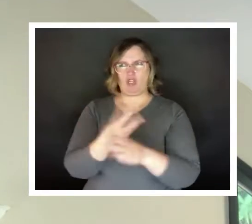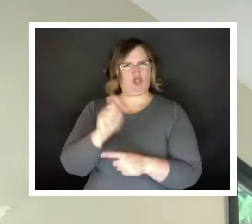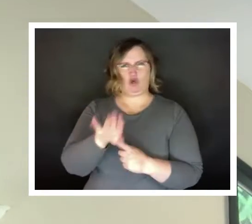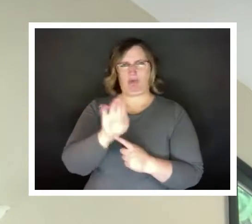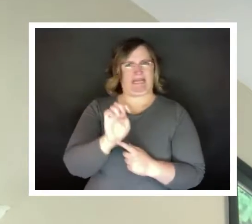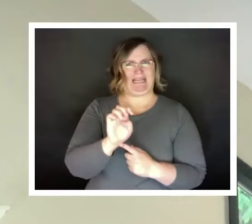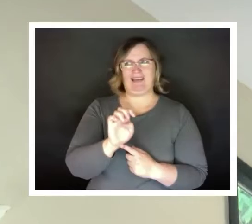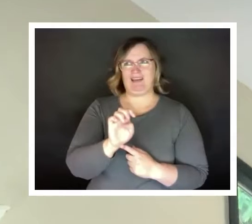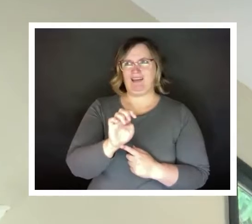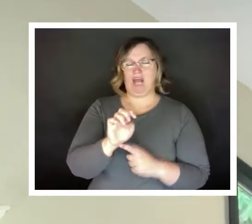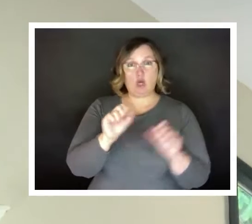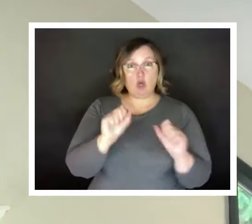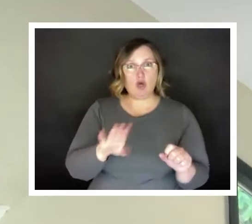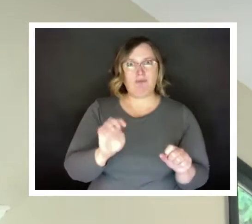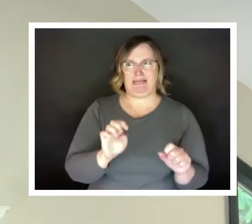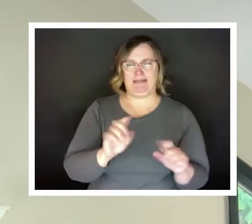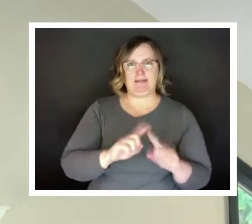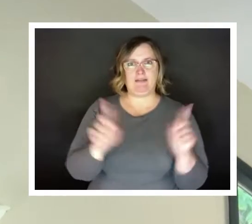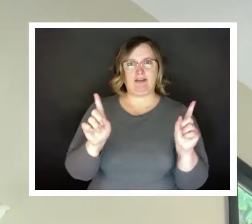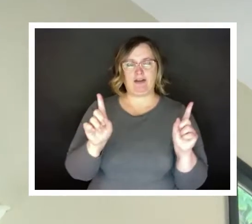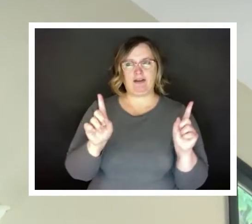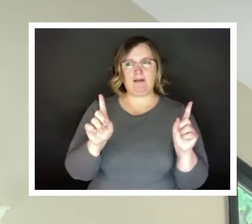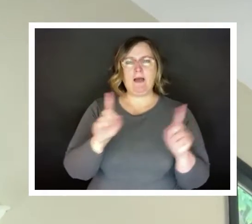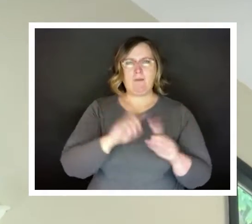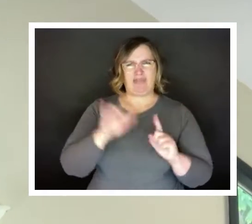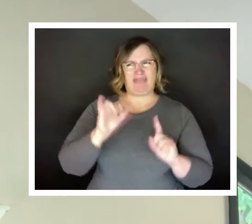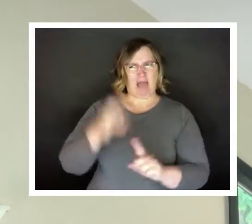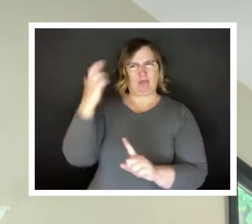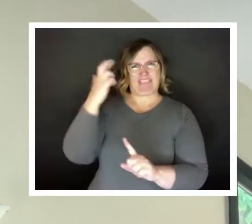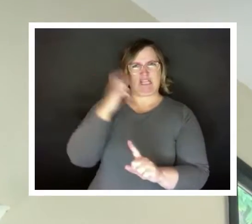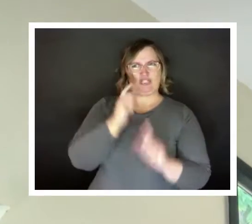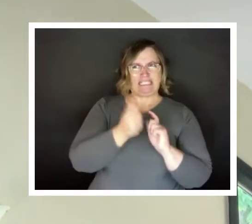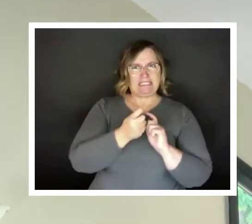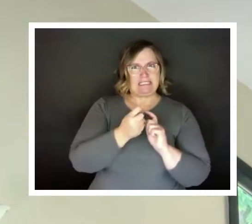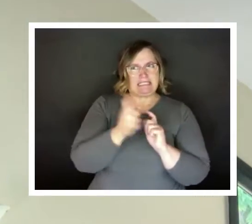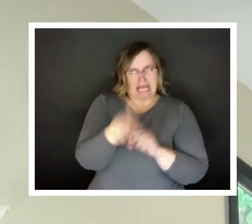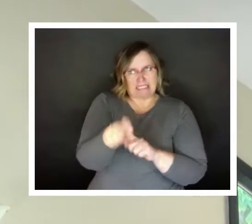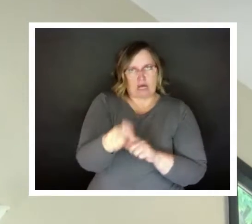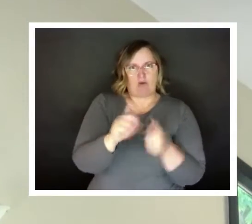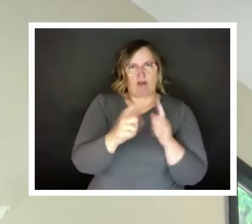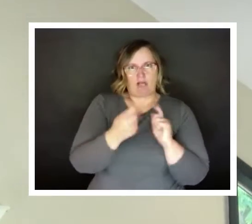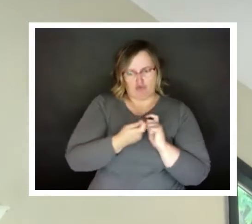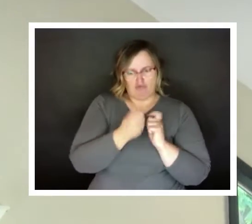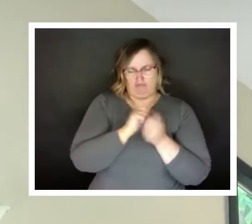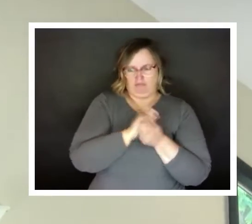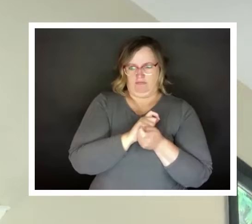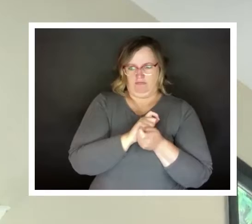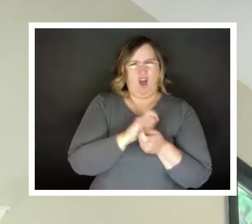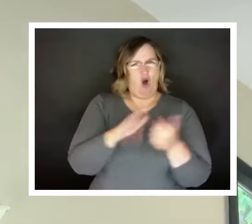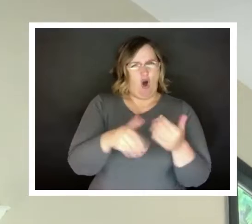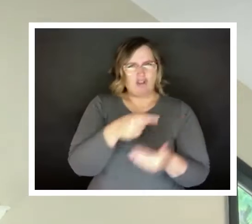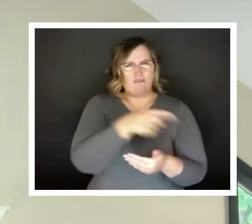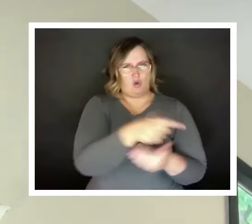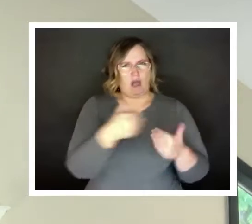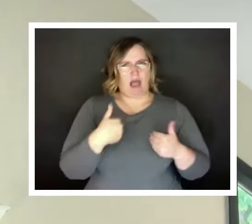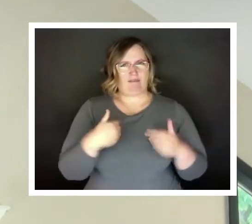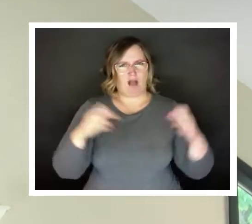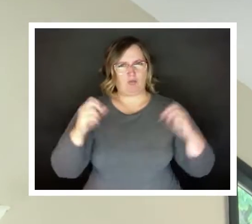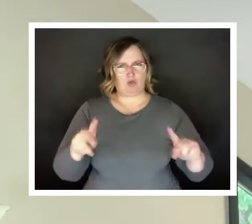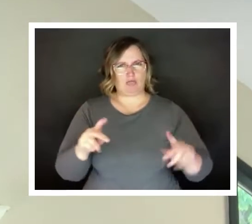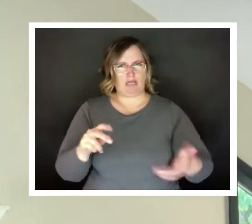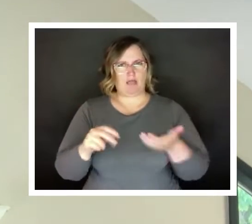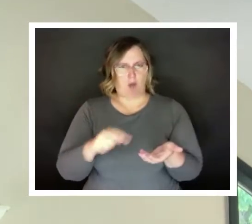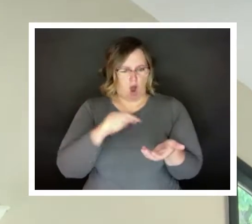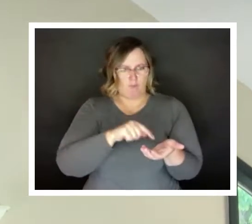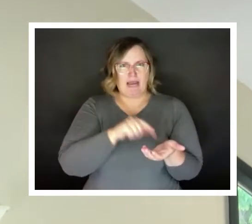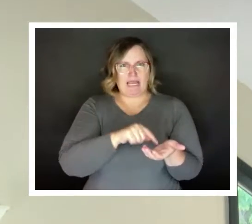that transformation is necessary for us to be our best selves. All of you hold within the palm of your hand the opportunity to bring us into